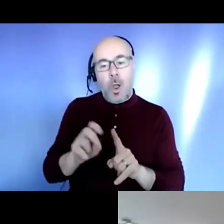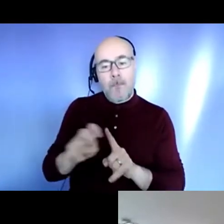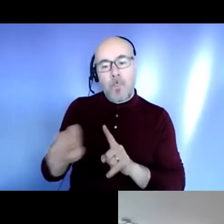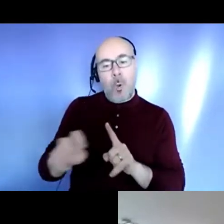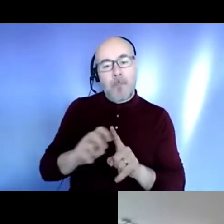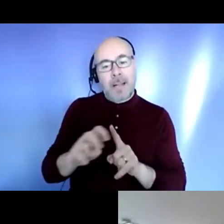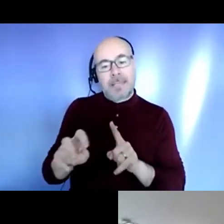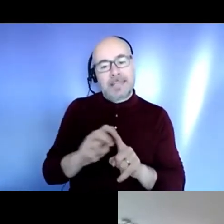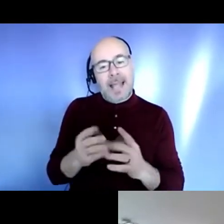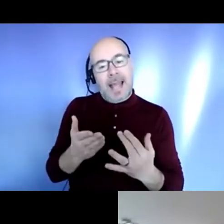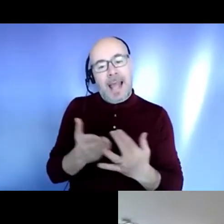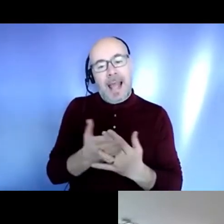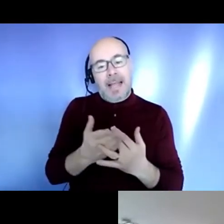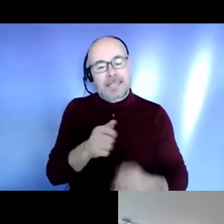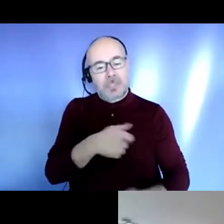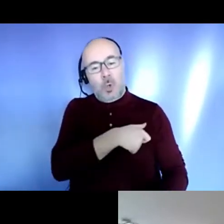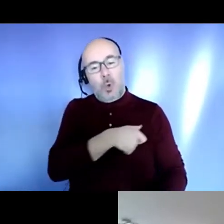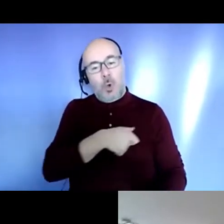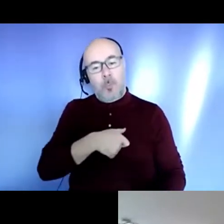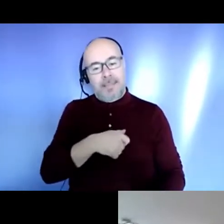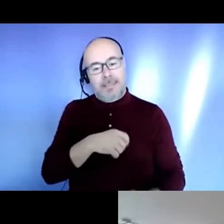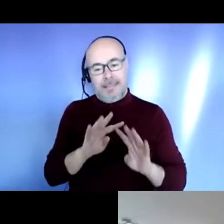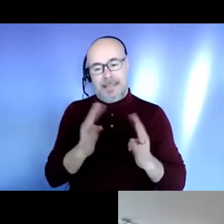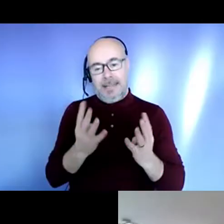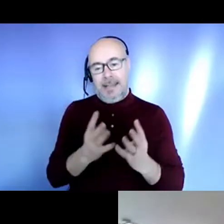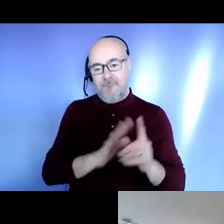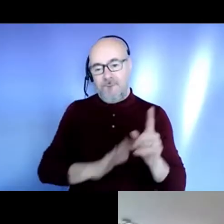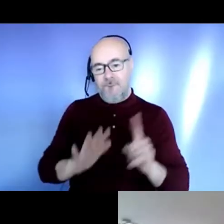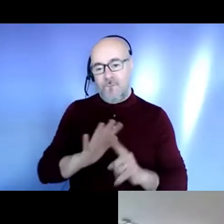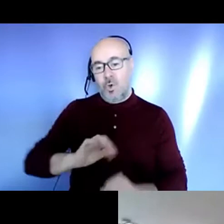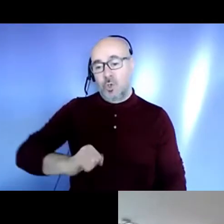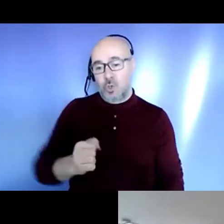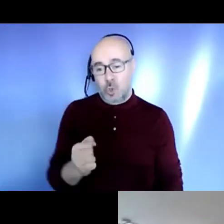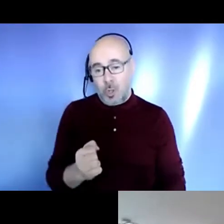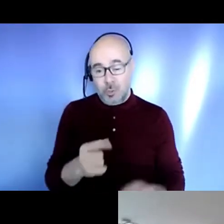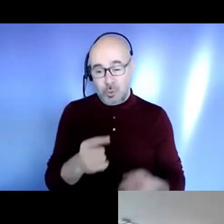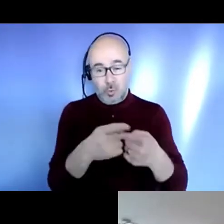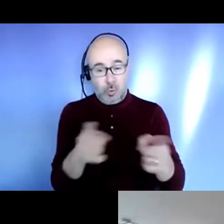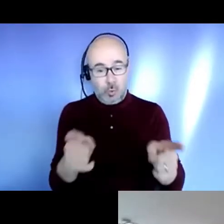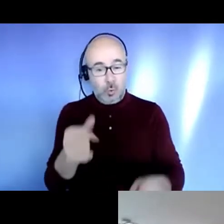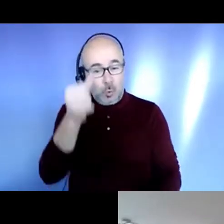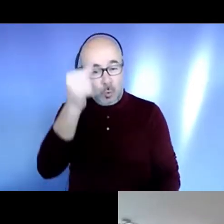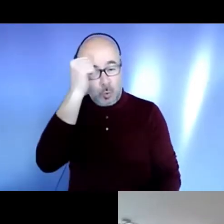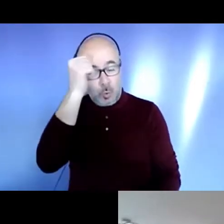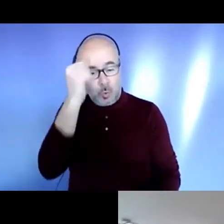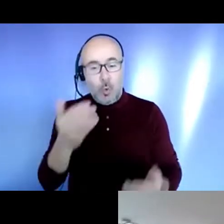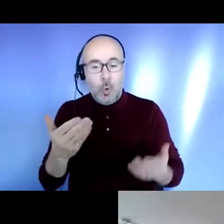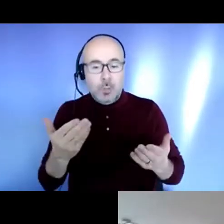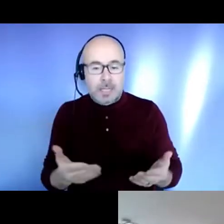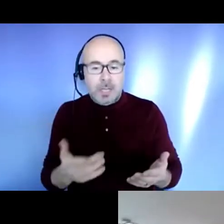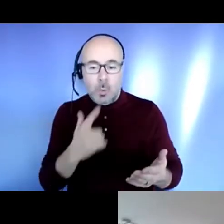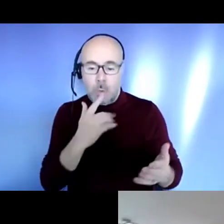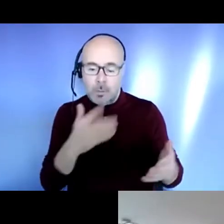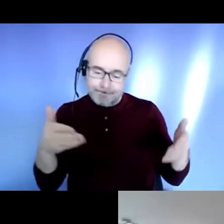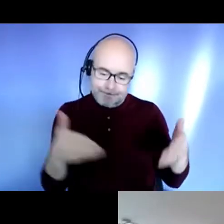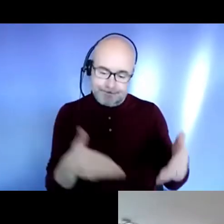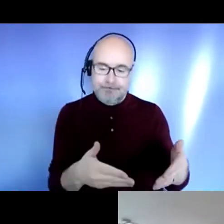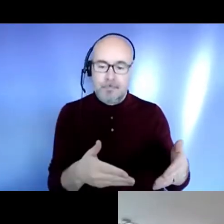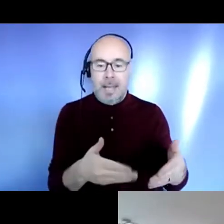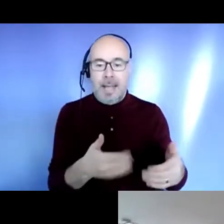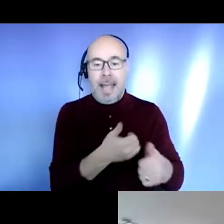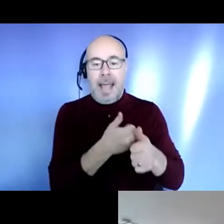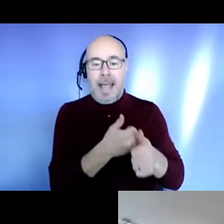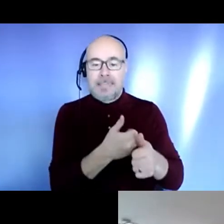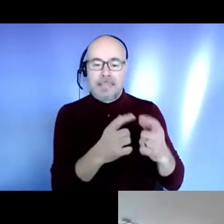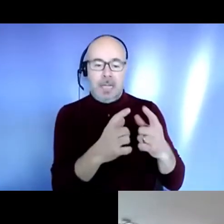for Scotland. As you're all aware, today's webinar is going to focus on assistance cards, and you will be hearing in